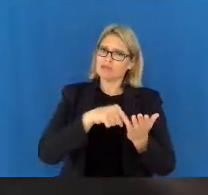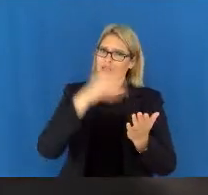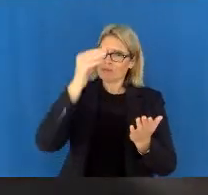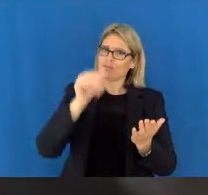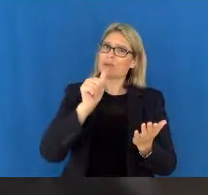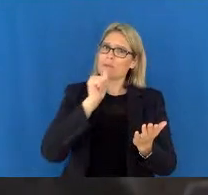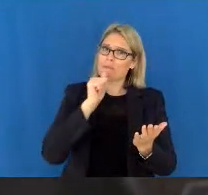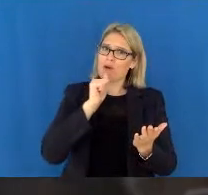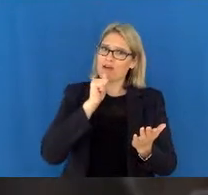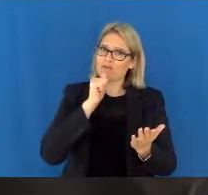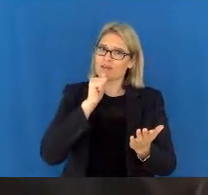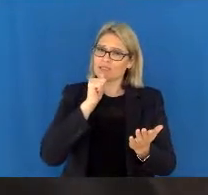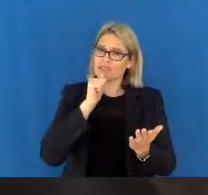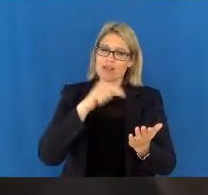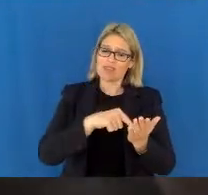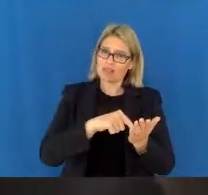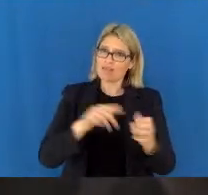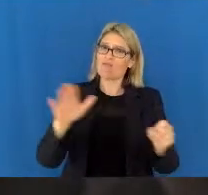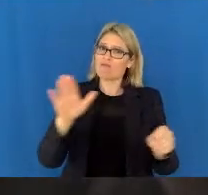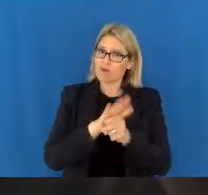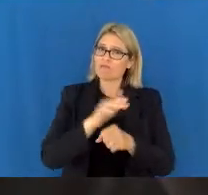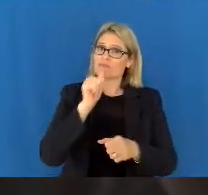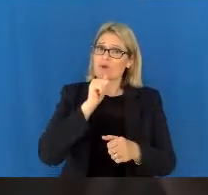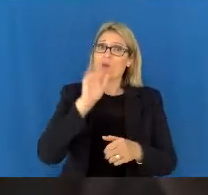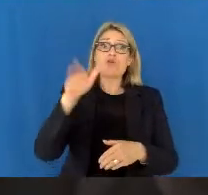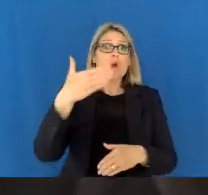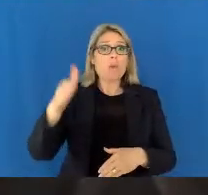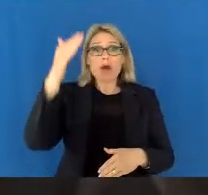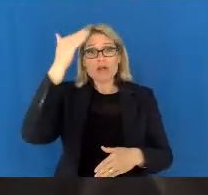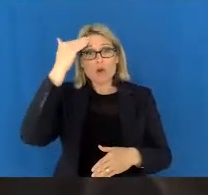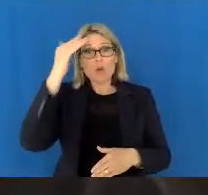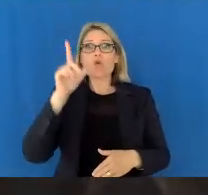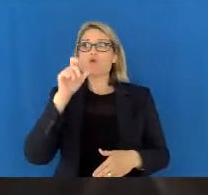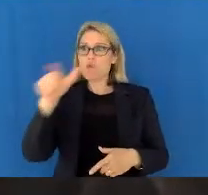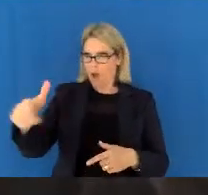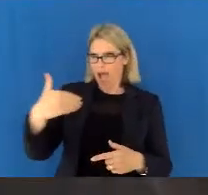It's entirely confidential. Nobody will know who has what.